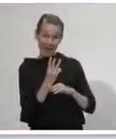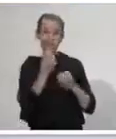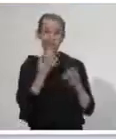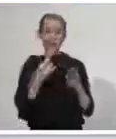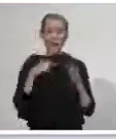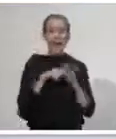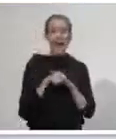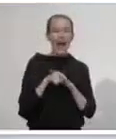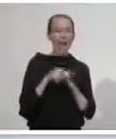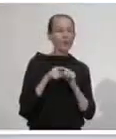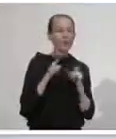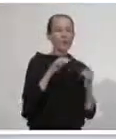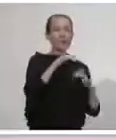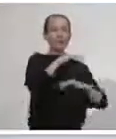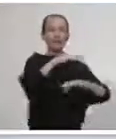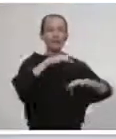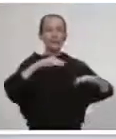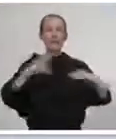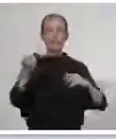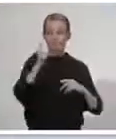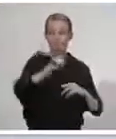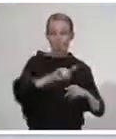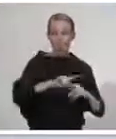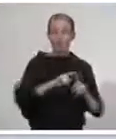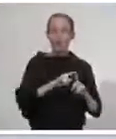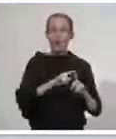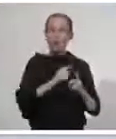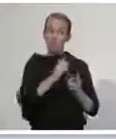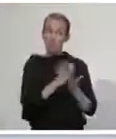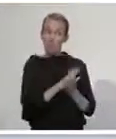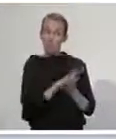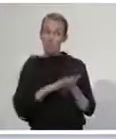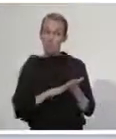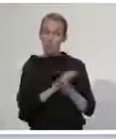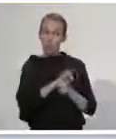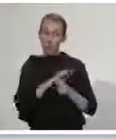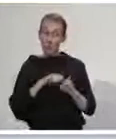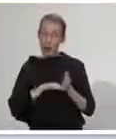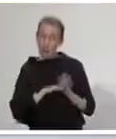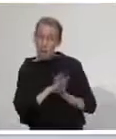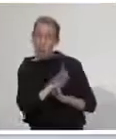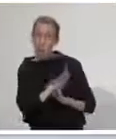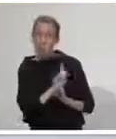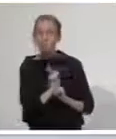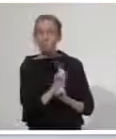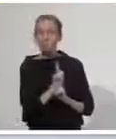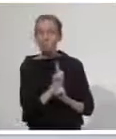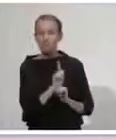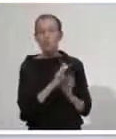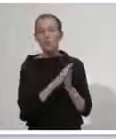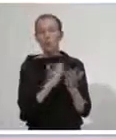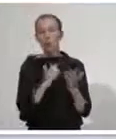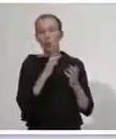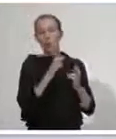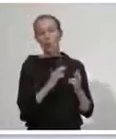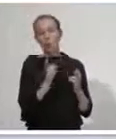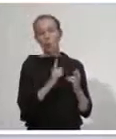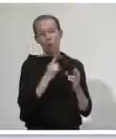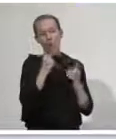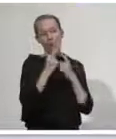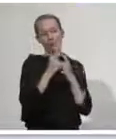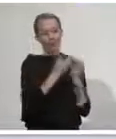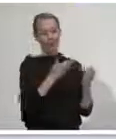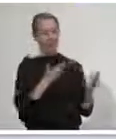talk about the results of that, it also then gives us a sense more generally of people's interaction and the impact of that.